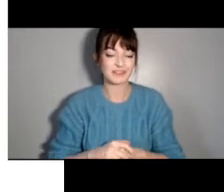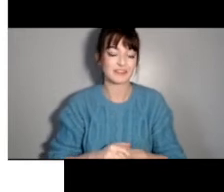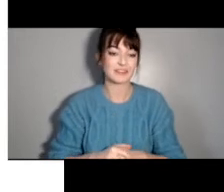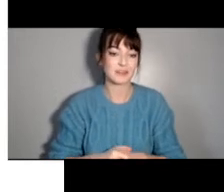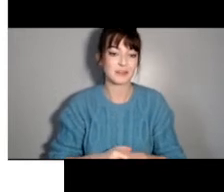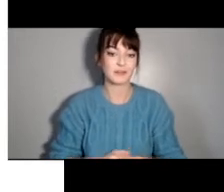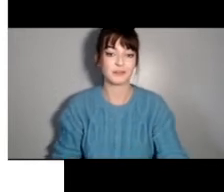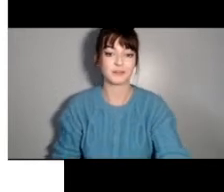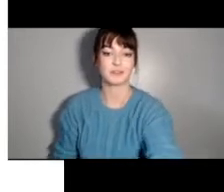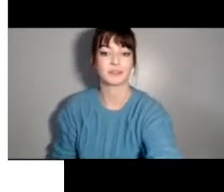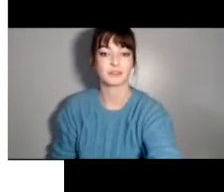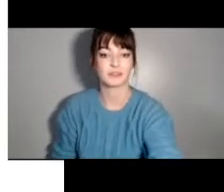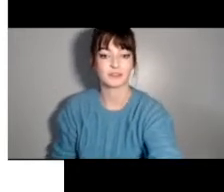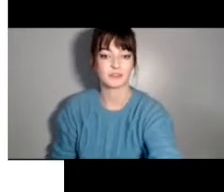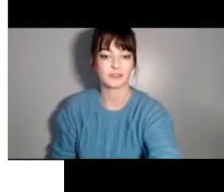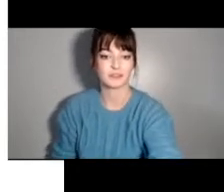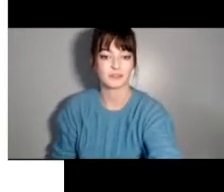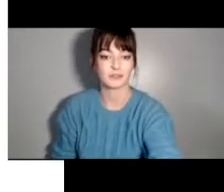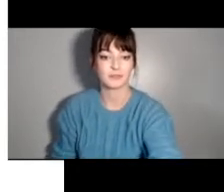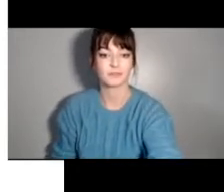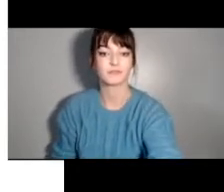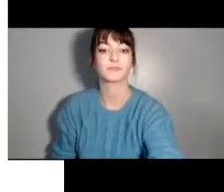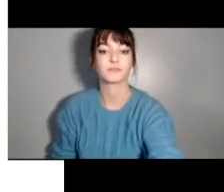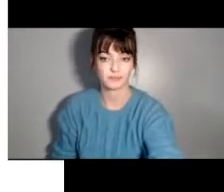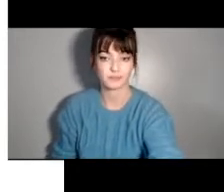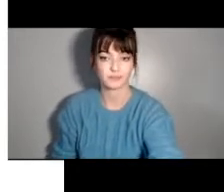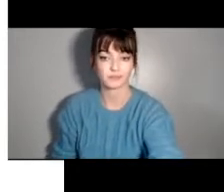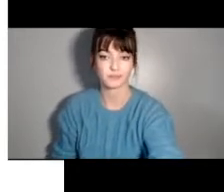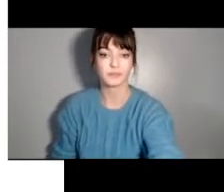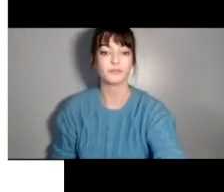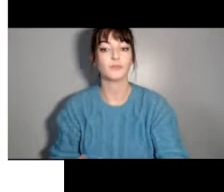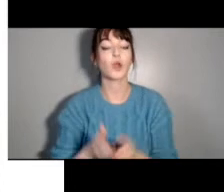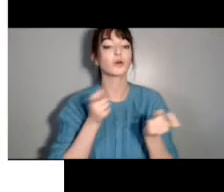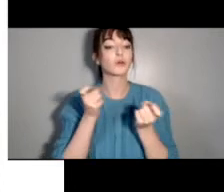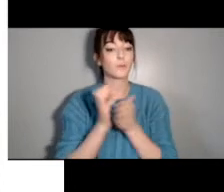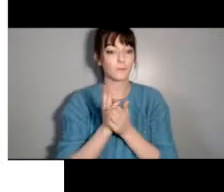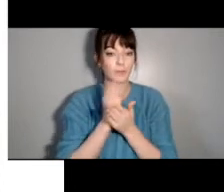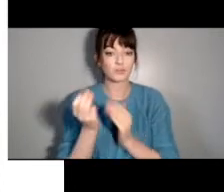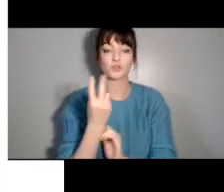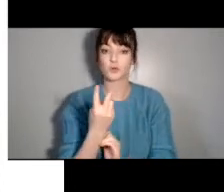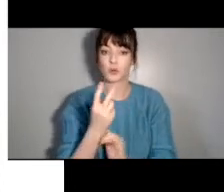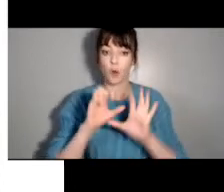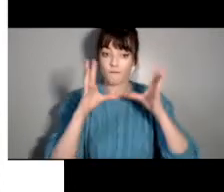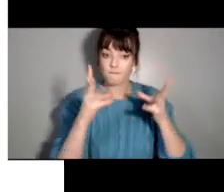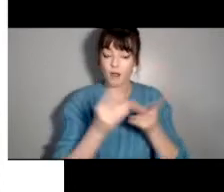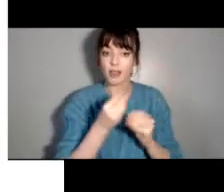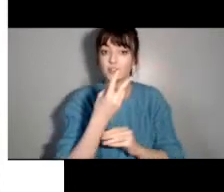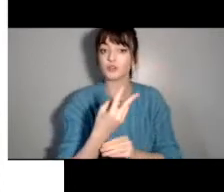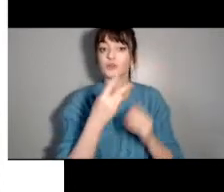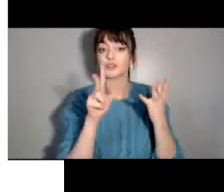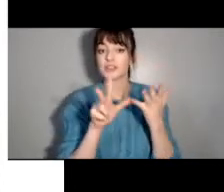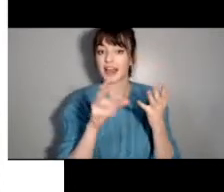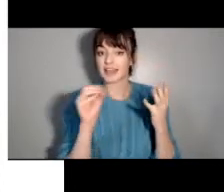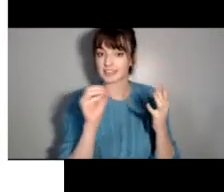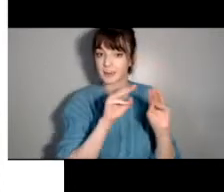move on. So in phase two, we had a total of 280 participants. And again,